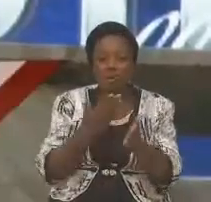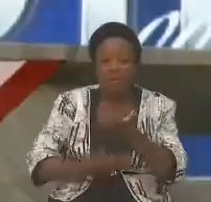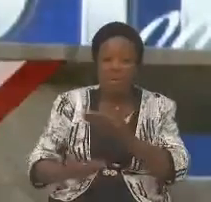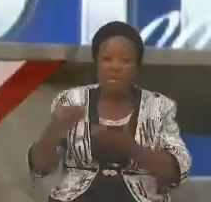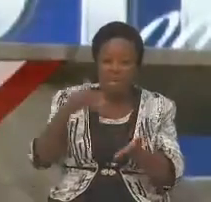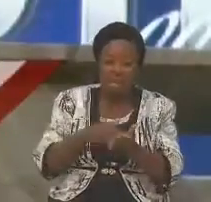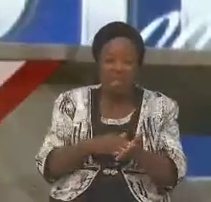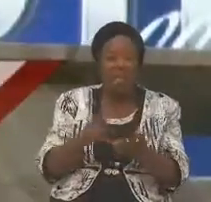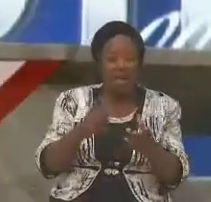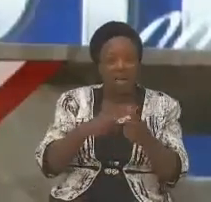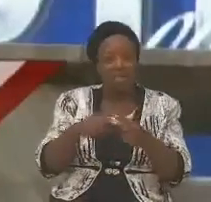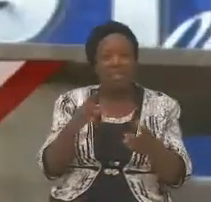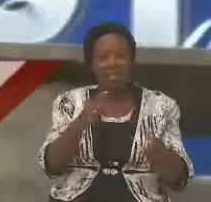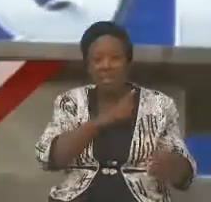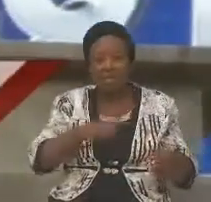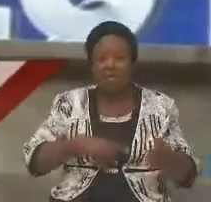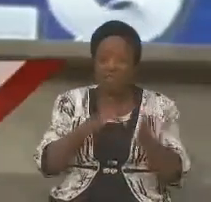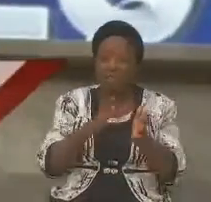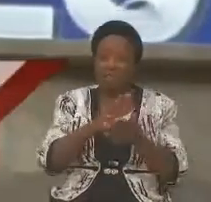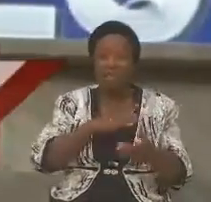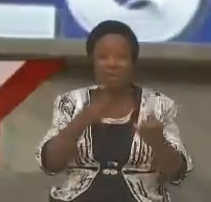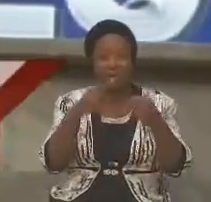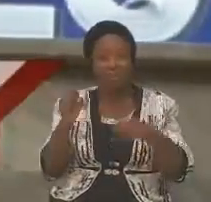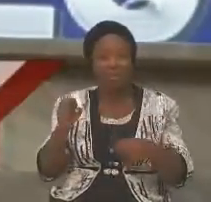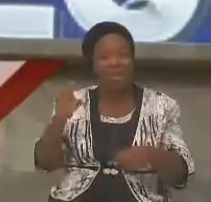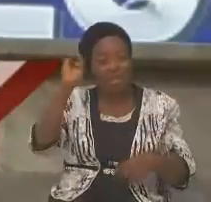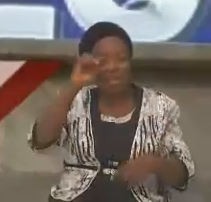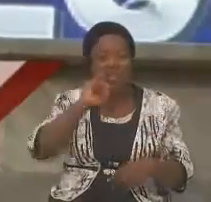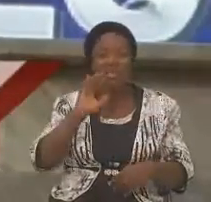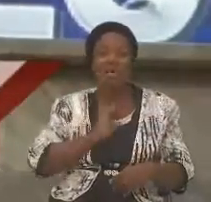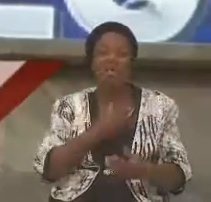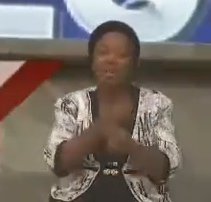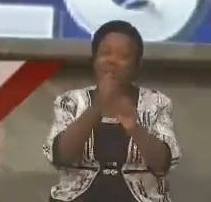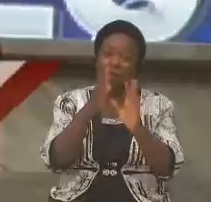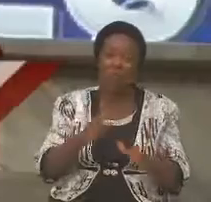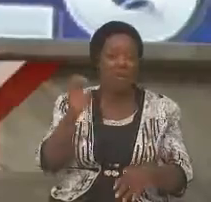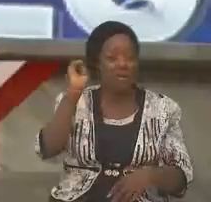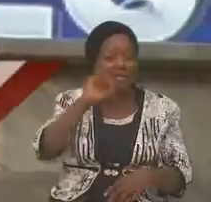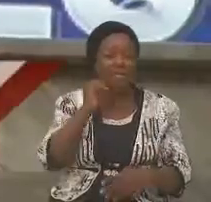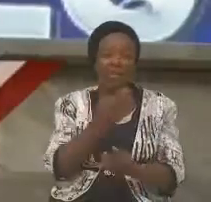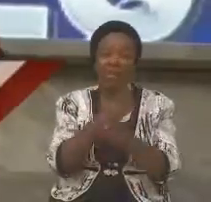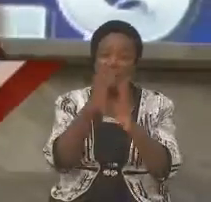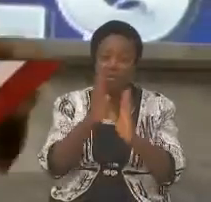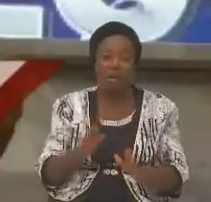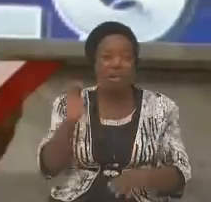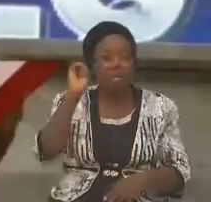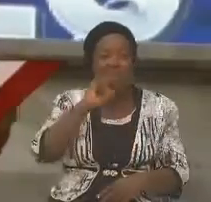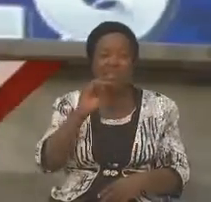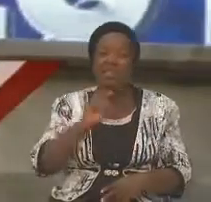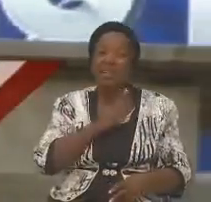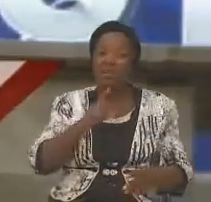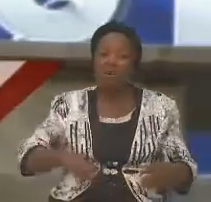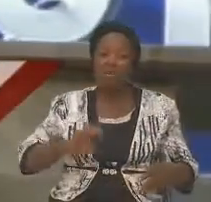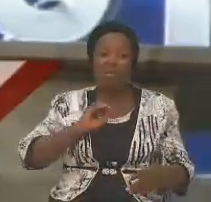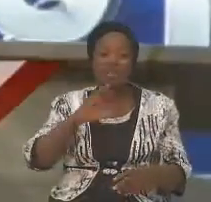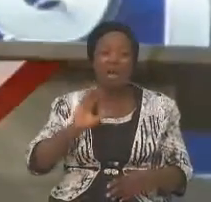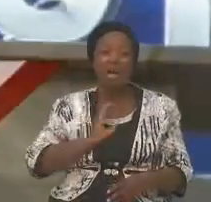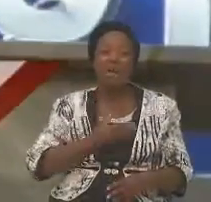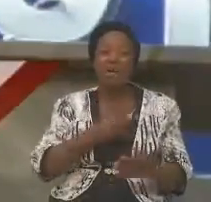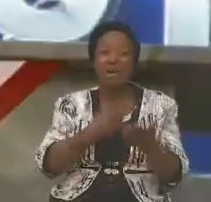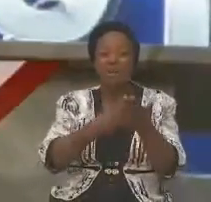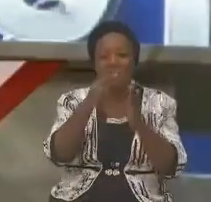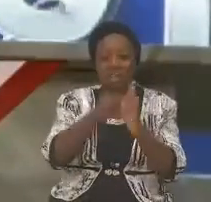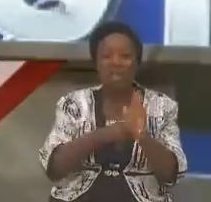you are a child of God, and when Jesus Christ comes and he is your Savior, he is your Redeemer, he is